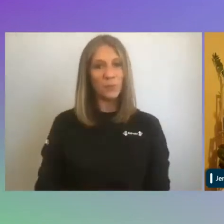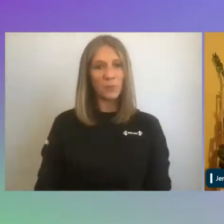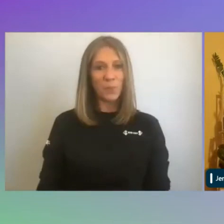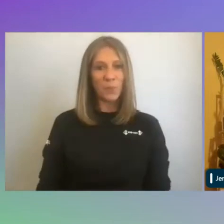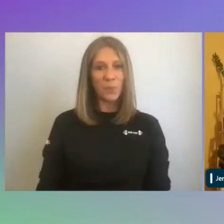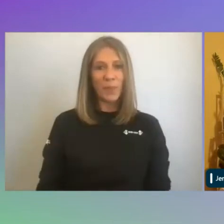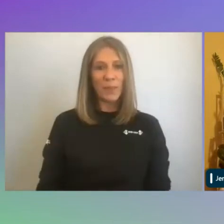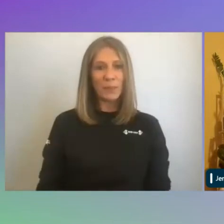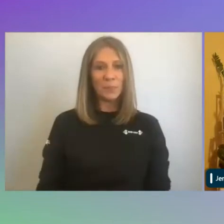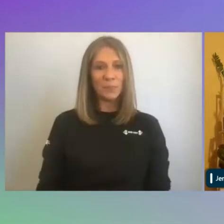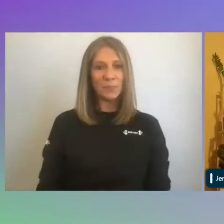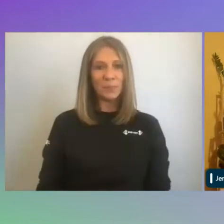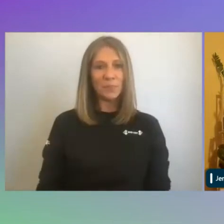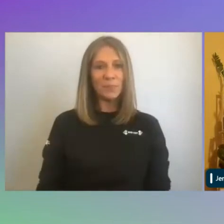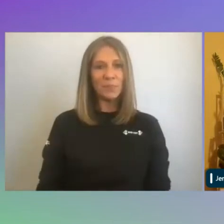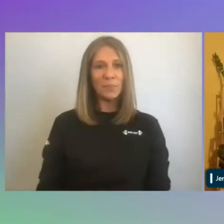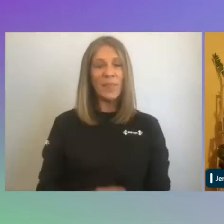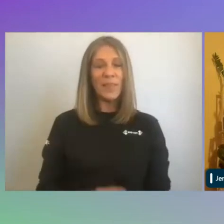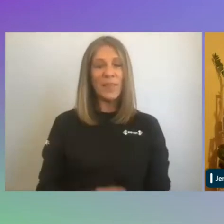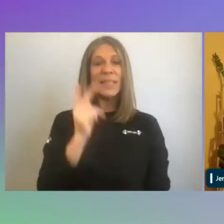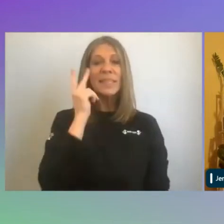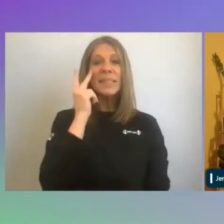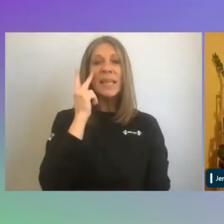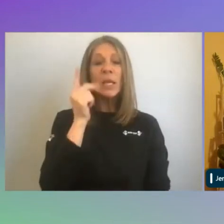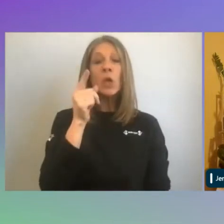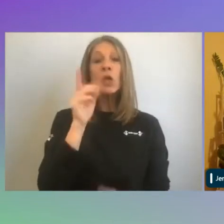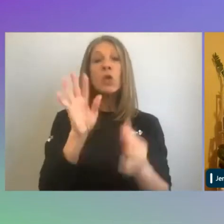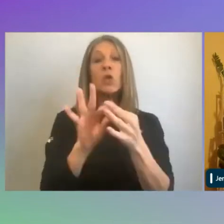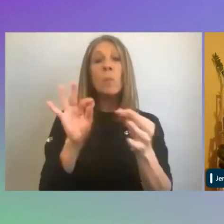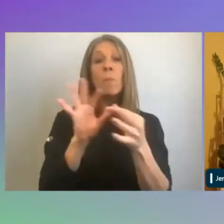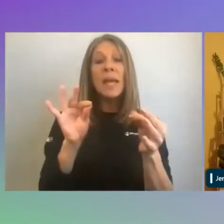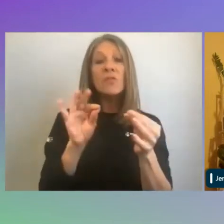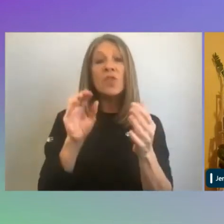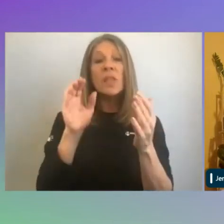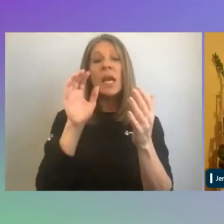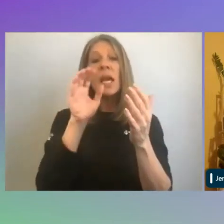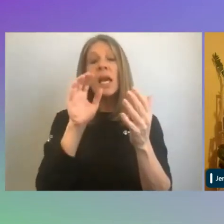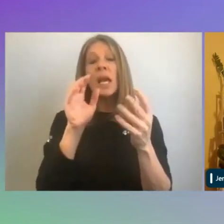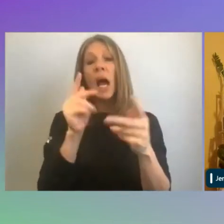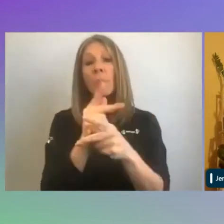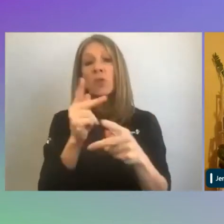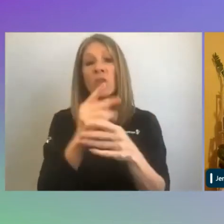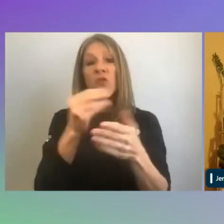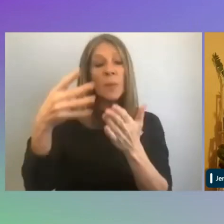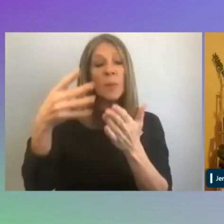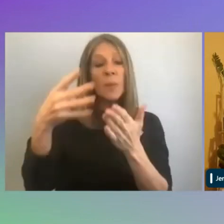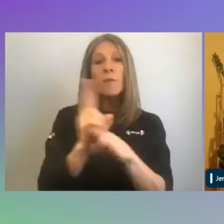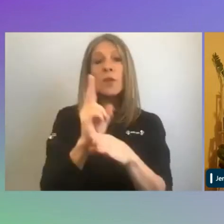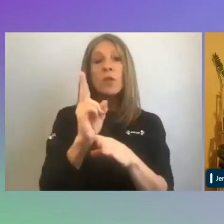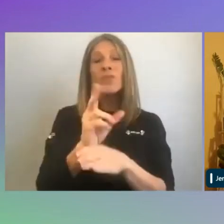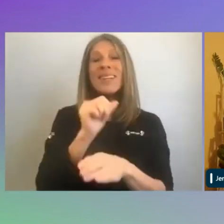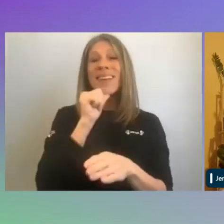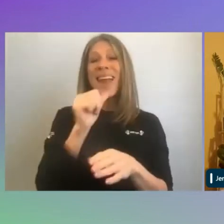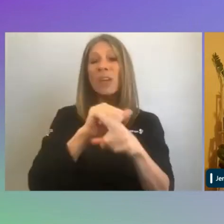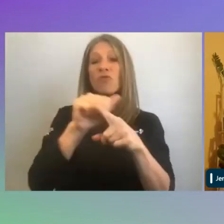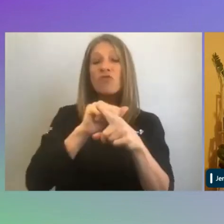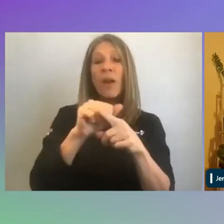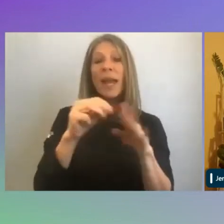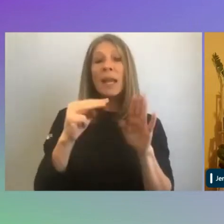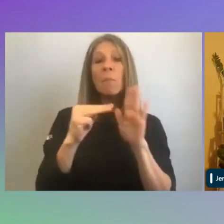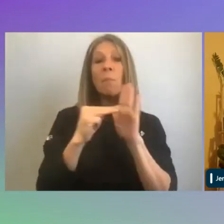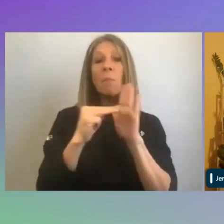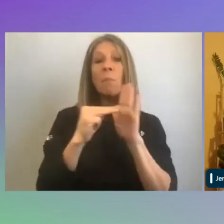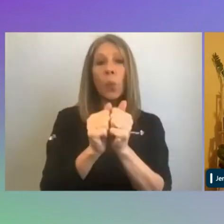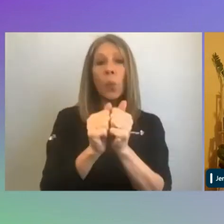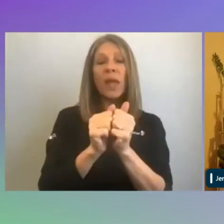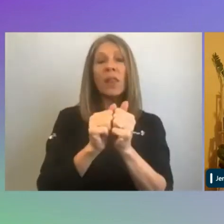Right. Let's see here. You mentioned the computational expense of using untrained models with large unlabeled